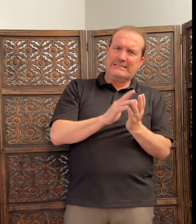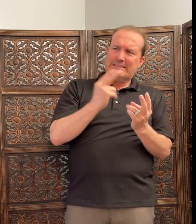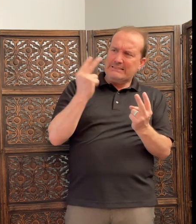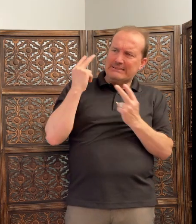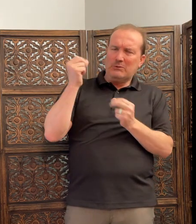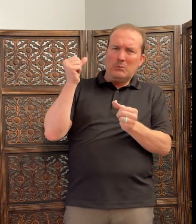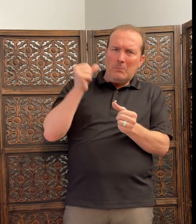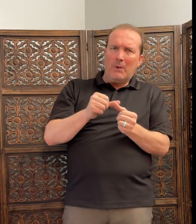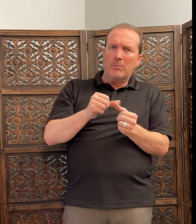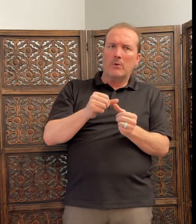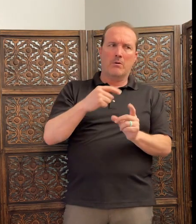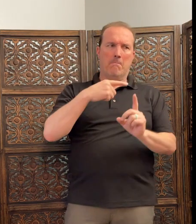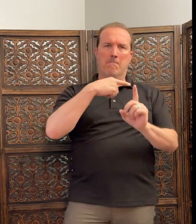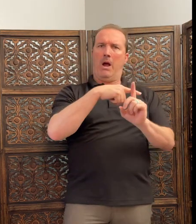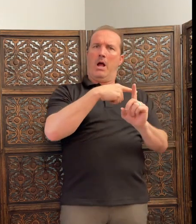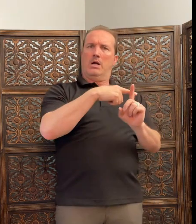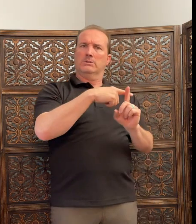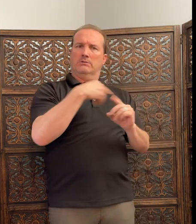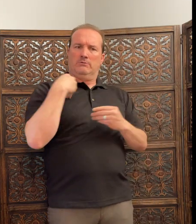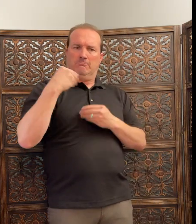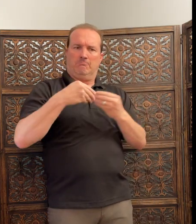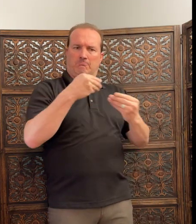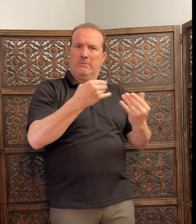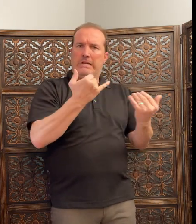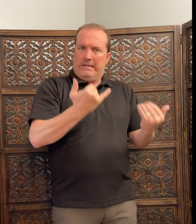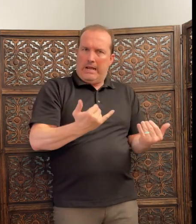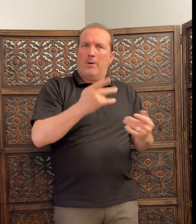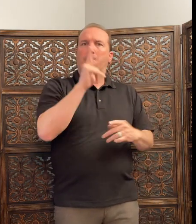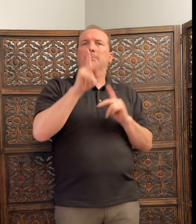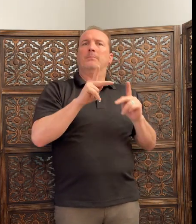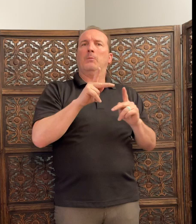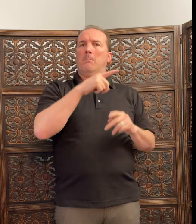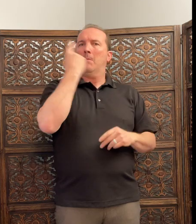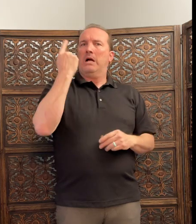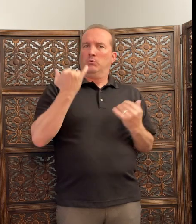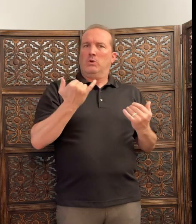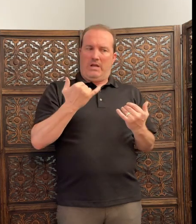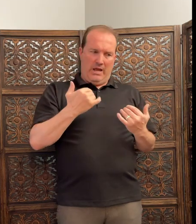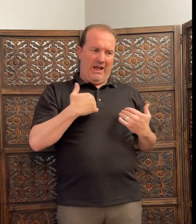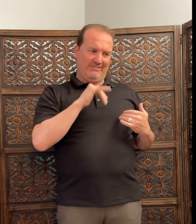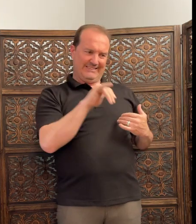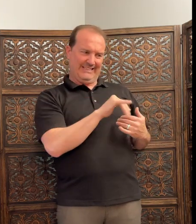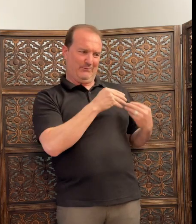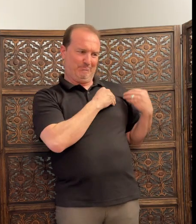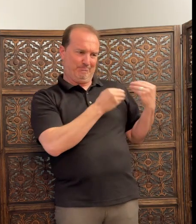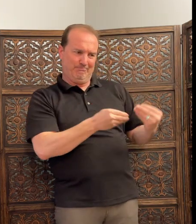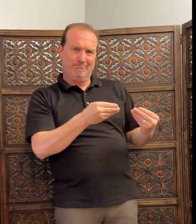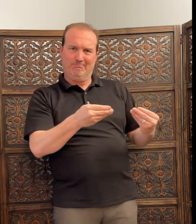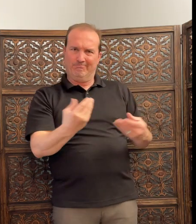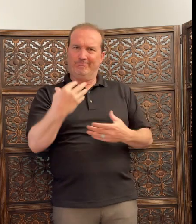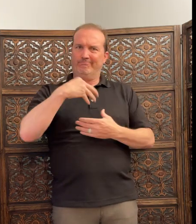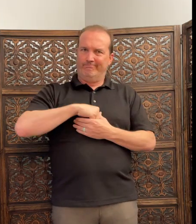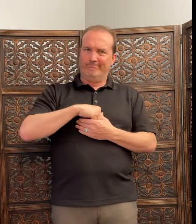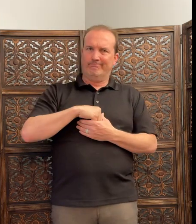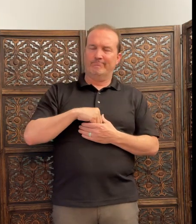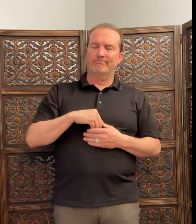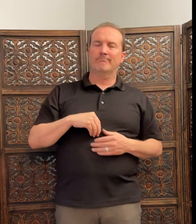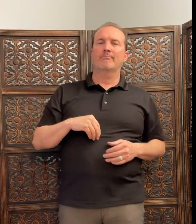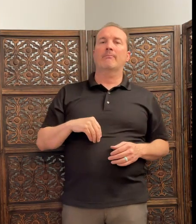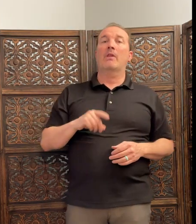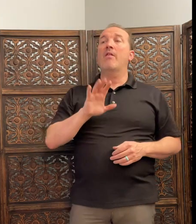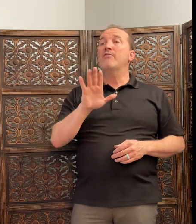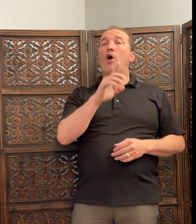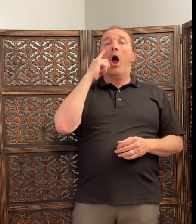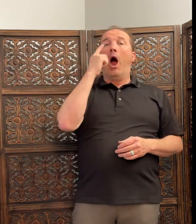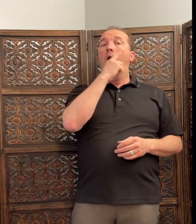folk provide a positive legacy for Black folks today? Their Eyes Were Watching God follows the character of Janie from